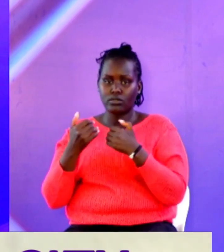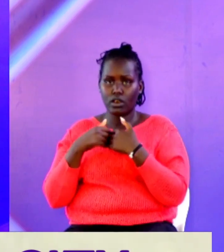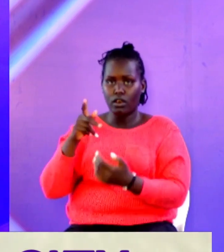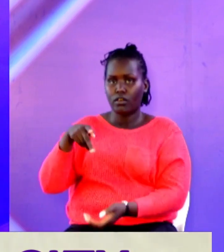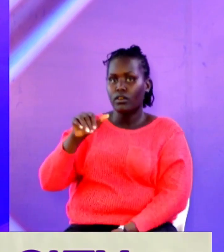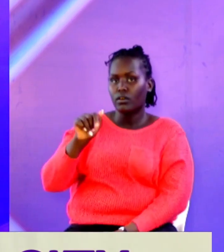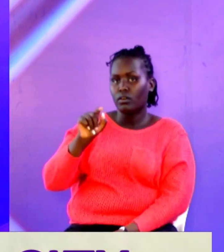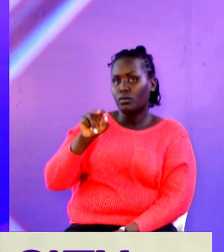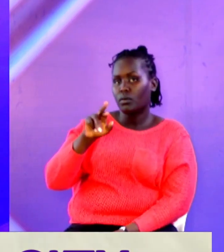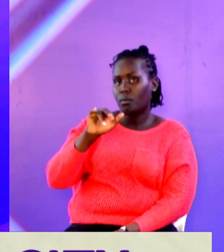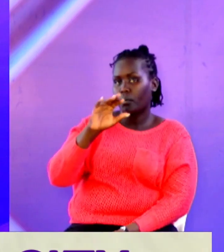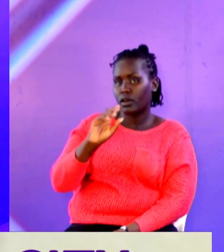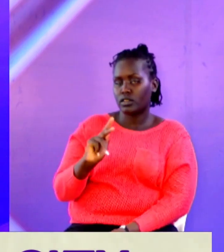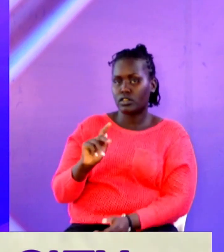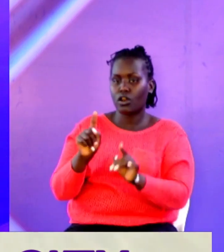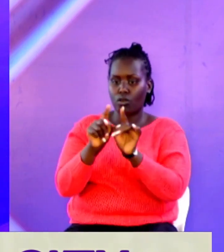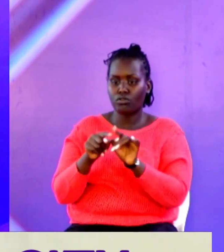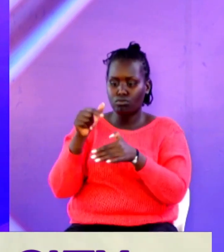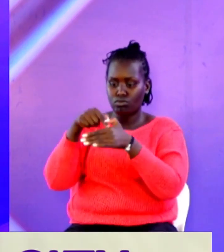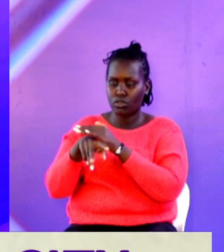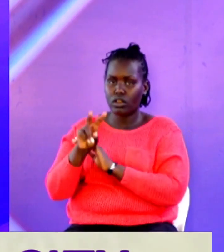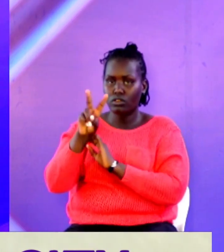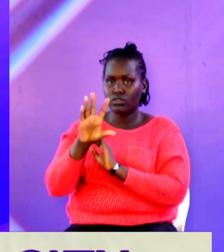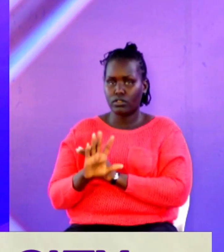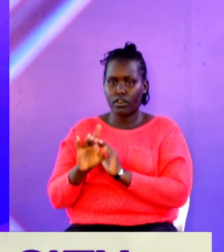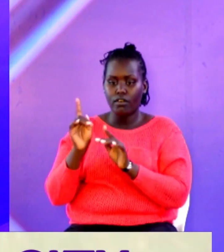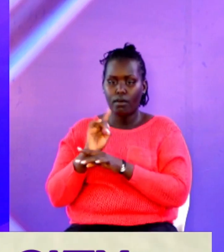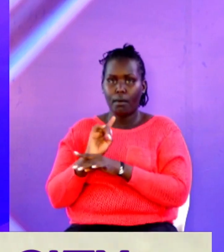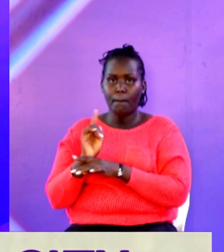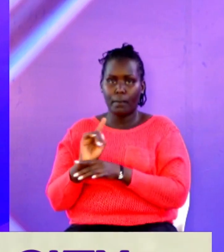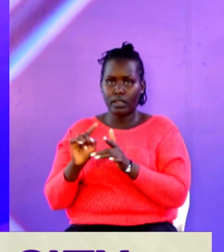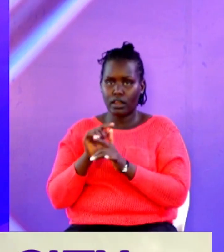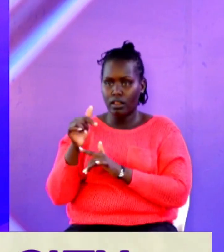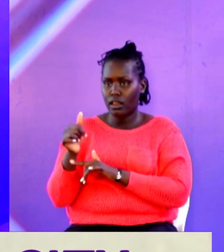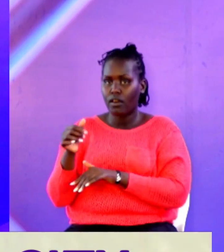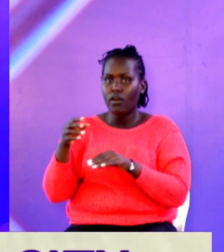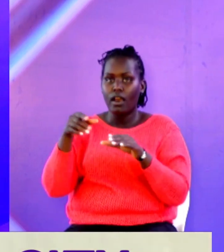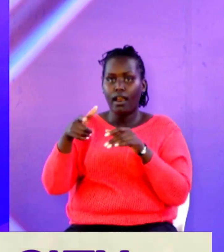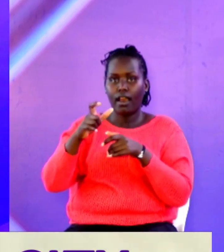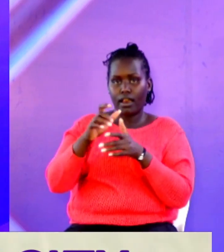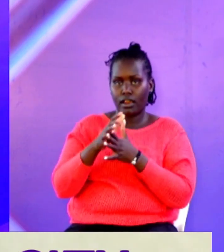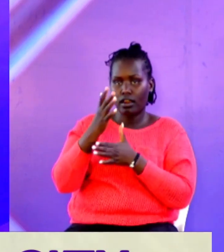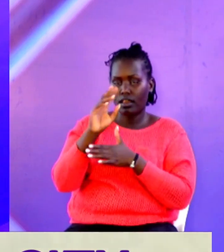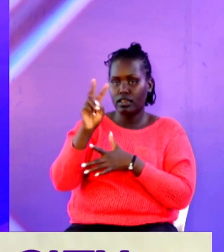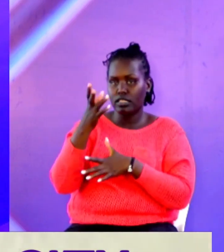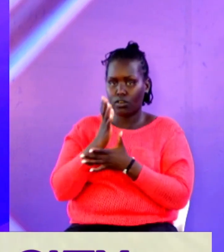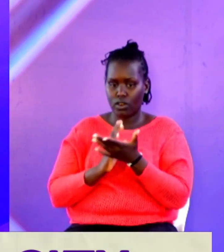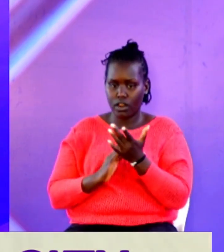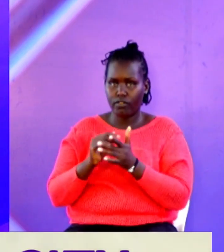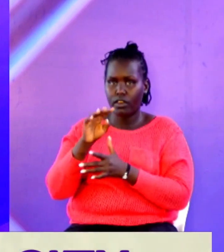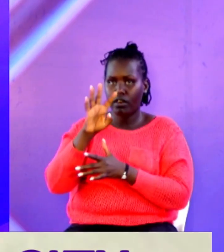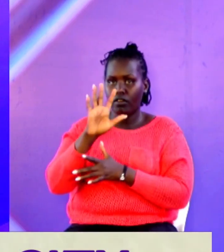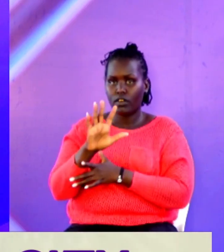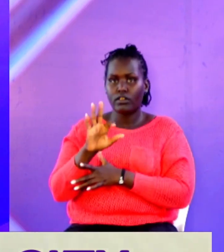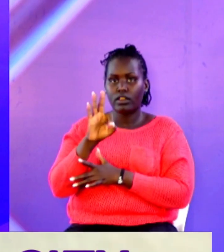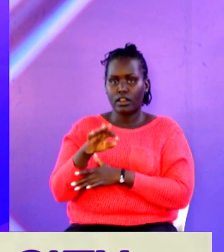Dogu scoring also in the 25th minute. Of course, Amad Diallo added another one in the second half, that is the 53 minutes.